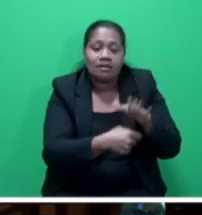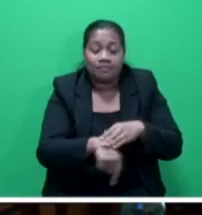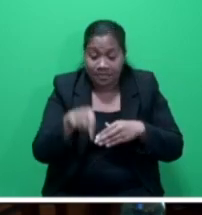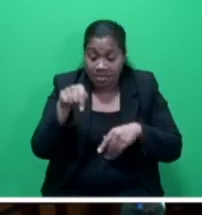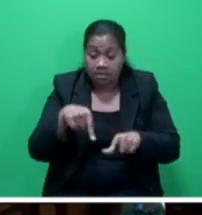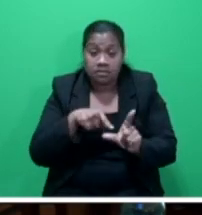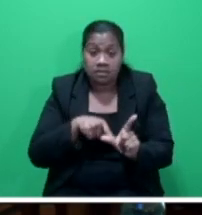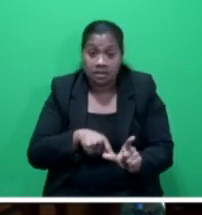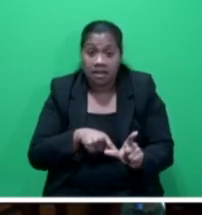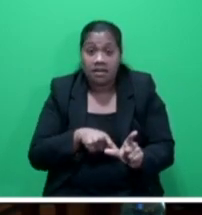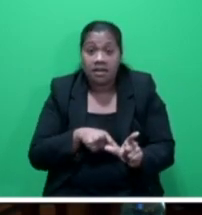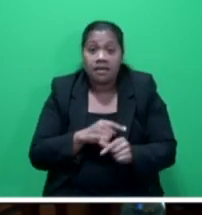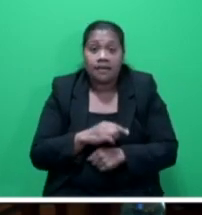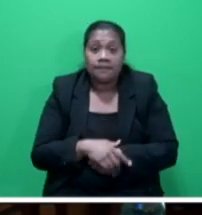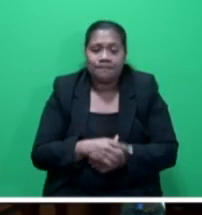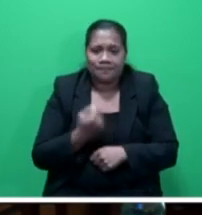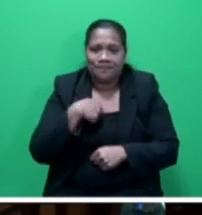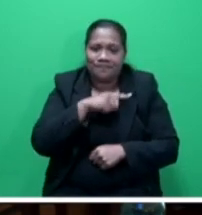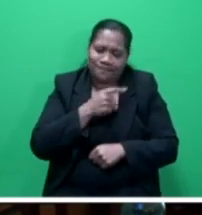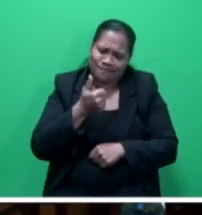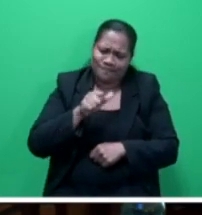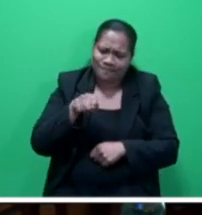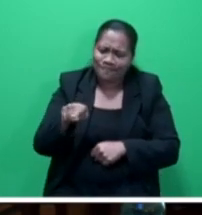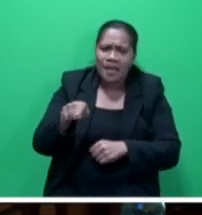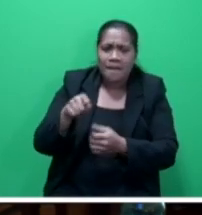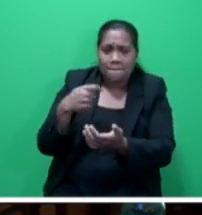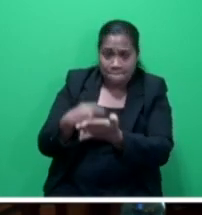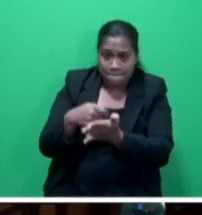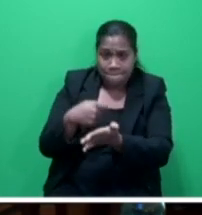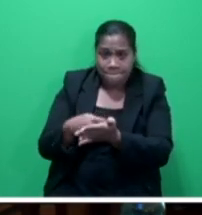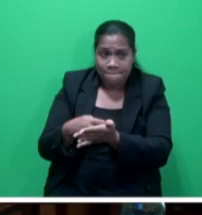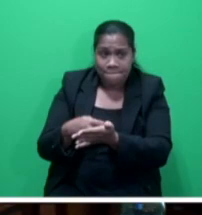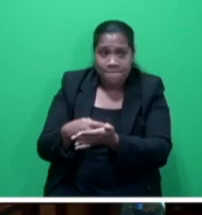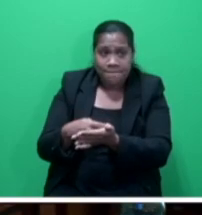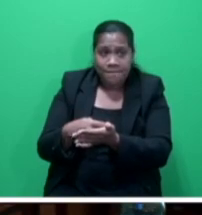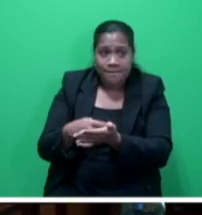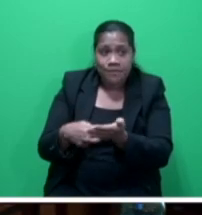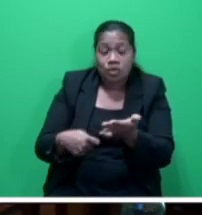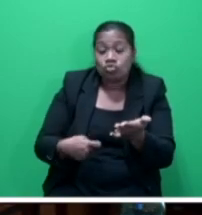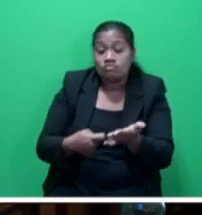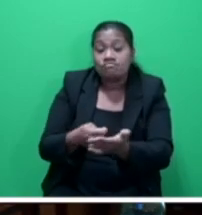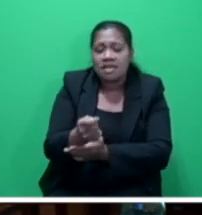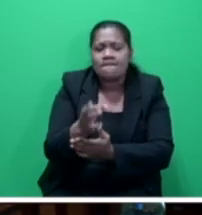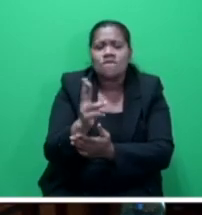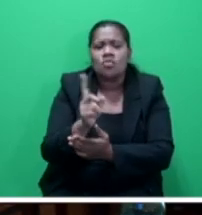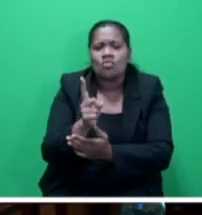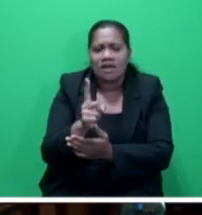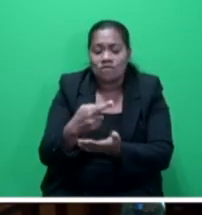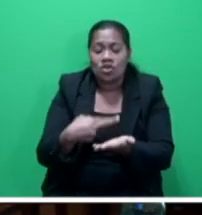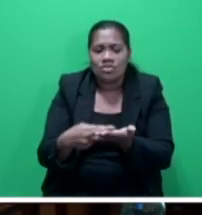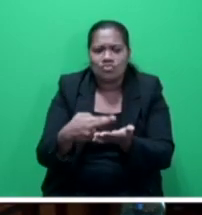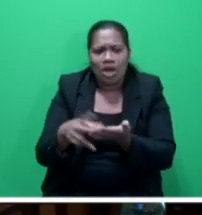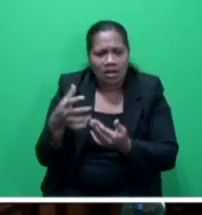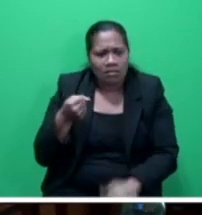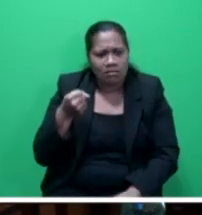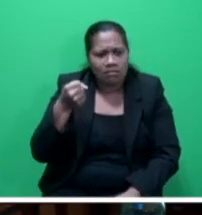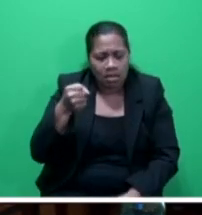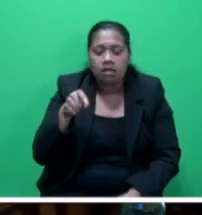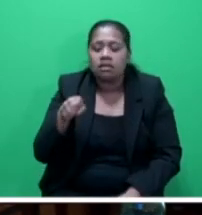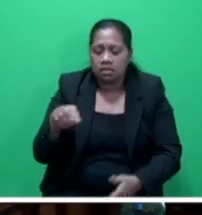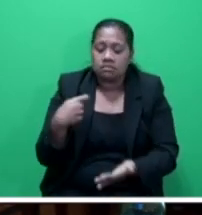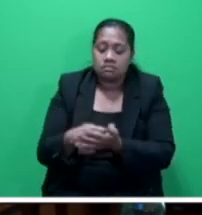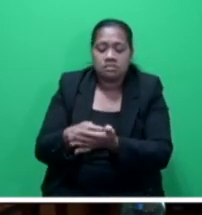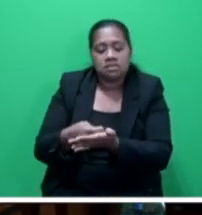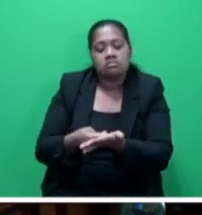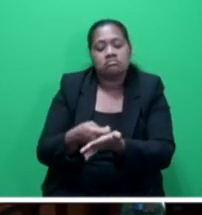be using that money to pay for this deferred rent that we are talking about. So,